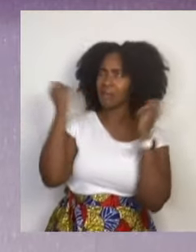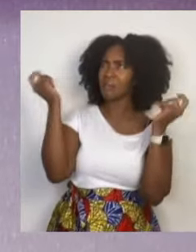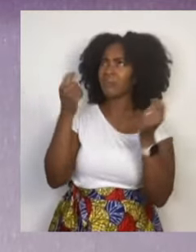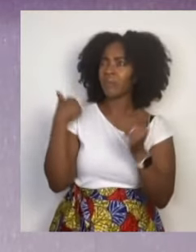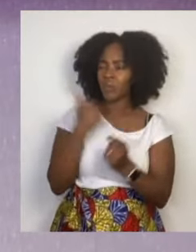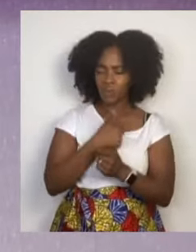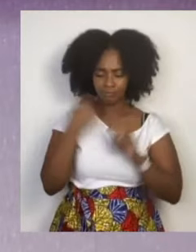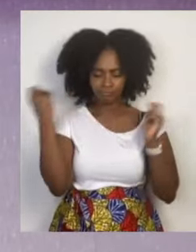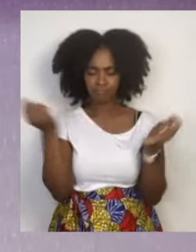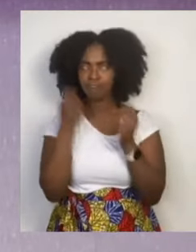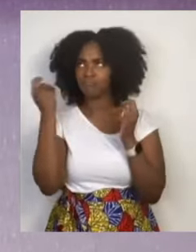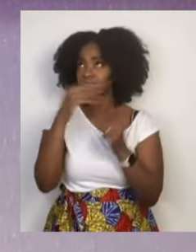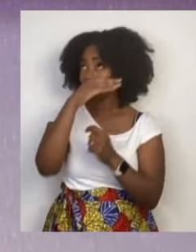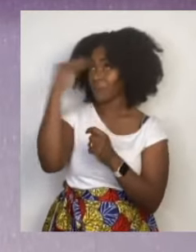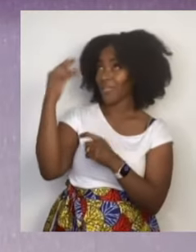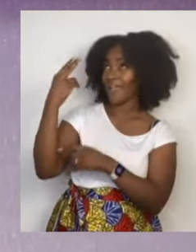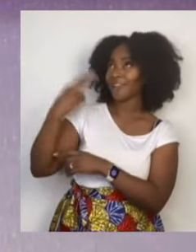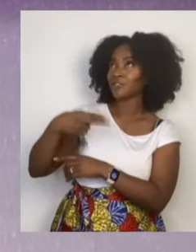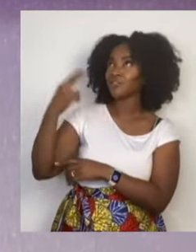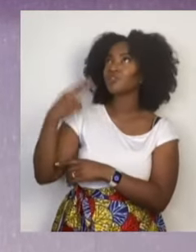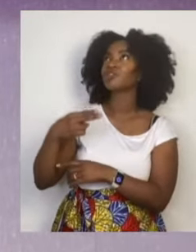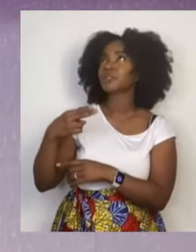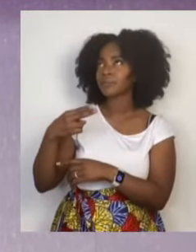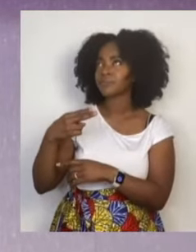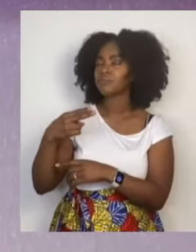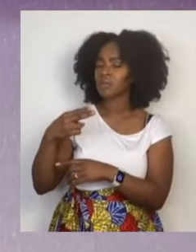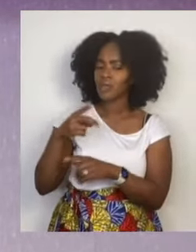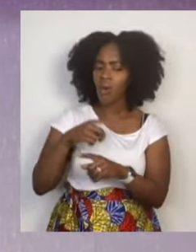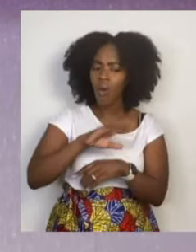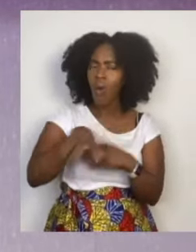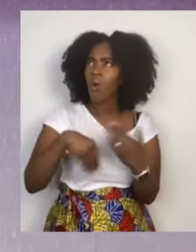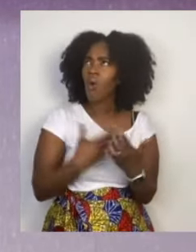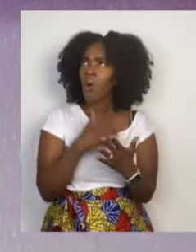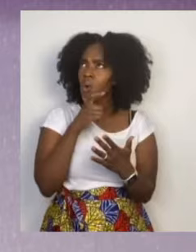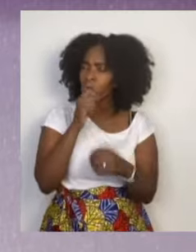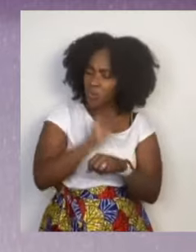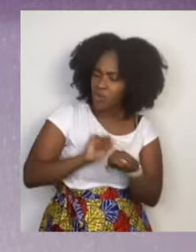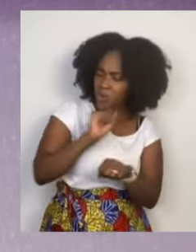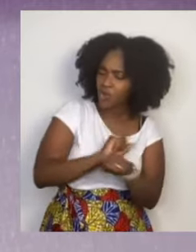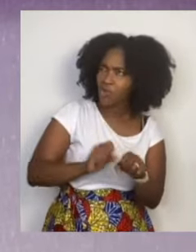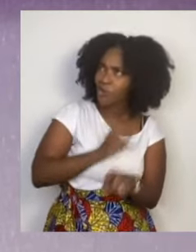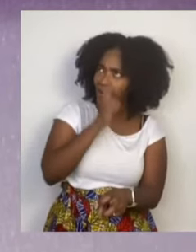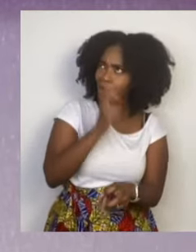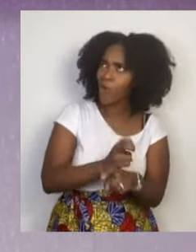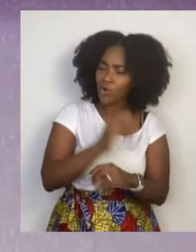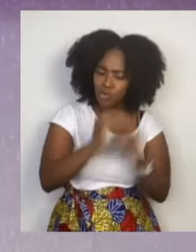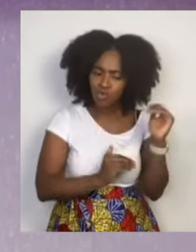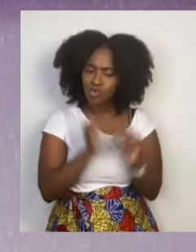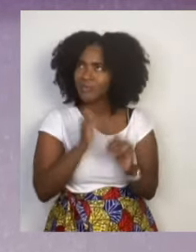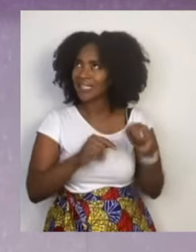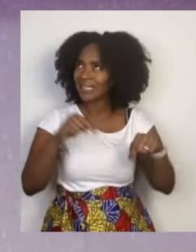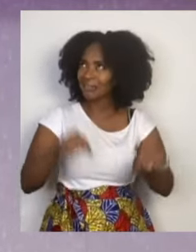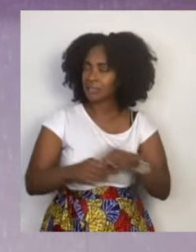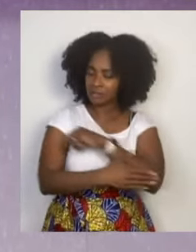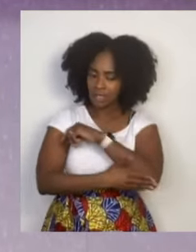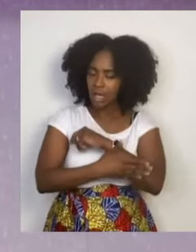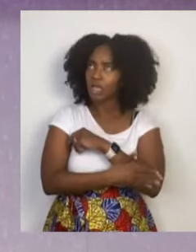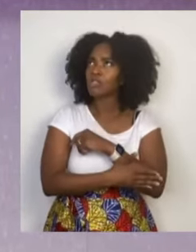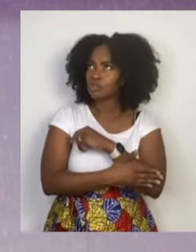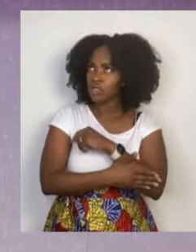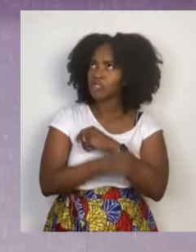Father, those who have worked so hard to build this country, Father, and to make it what it is. We celebrate